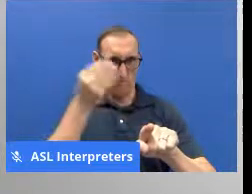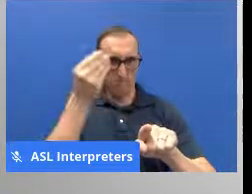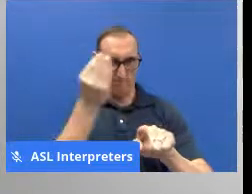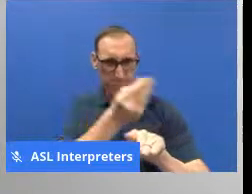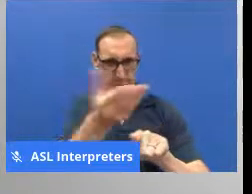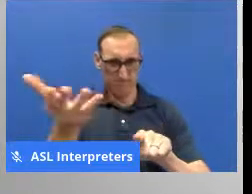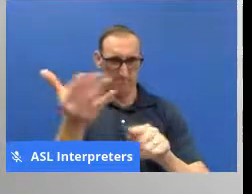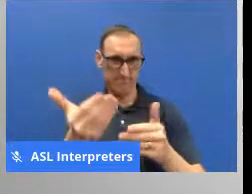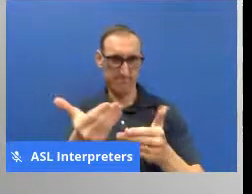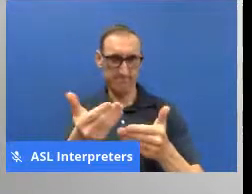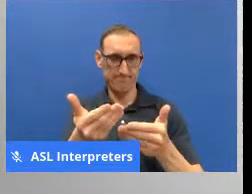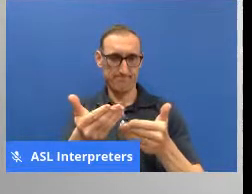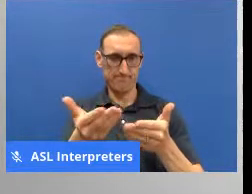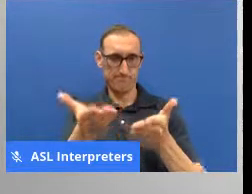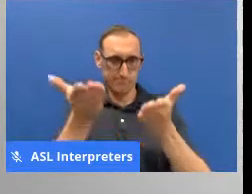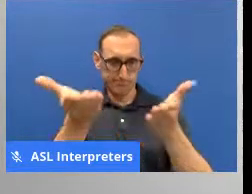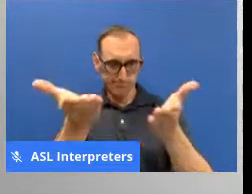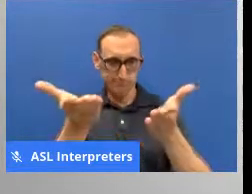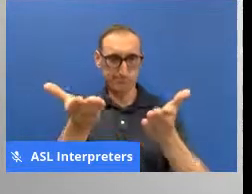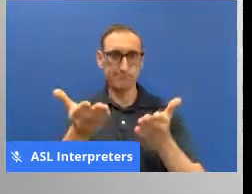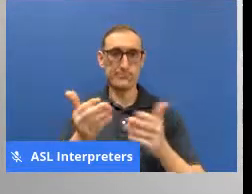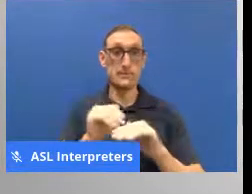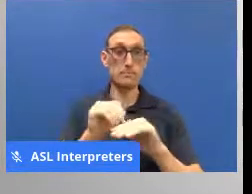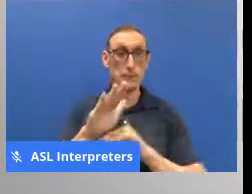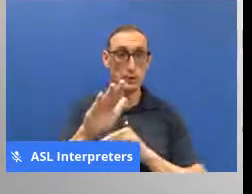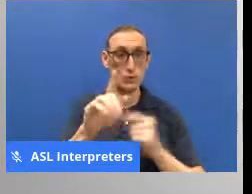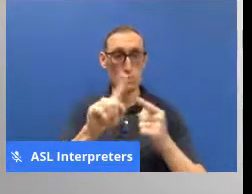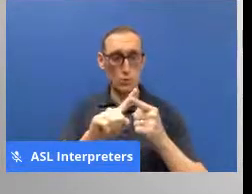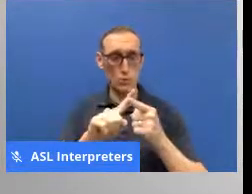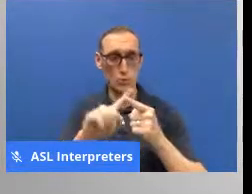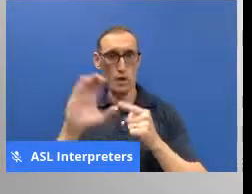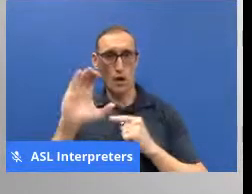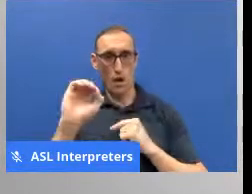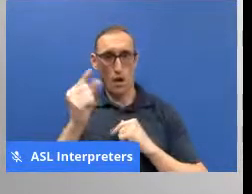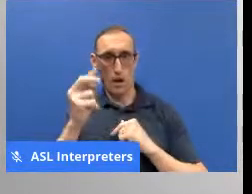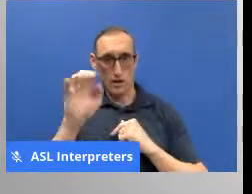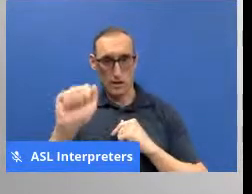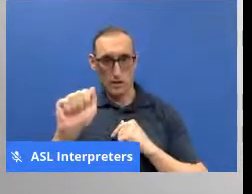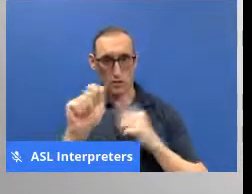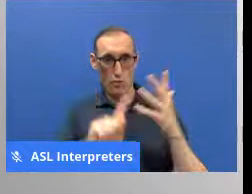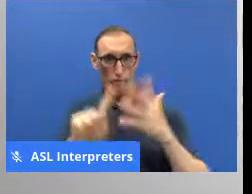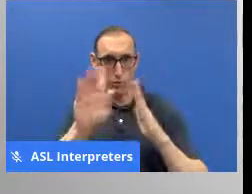to Cognia reviewers back on November 20th.